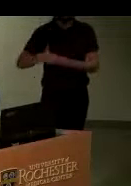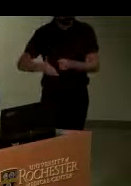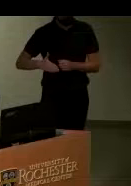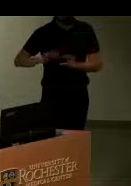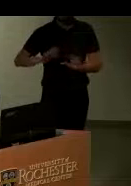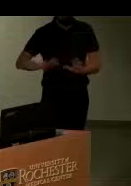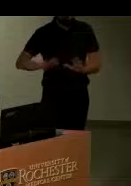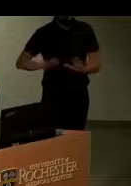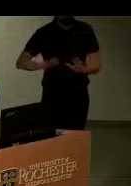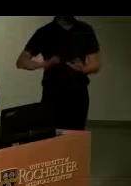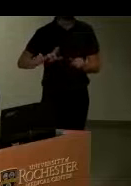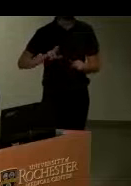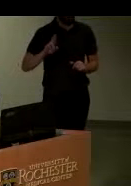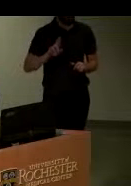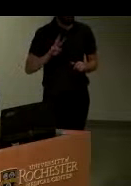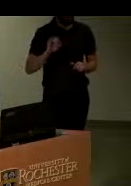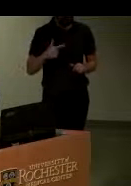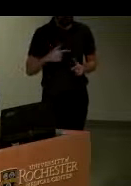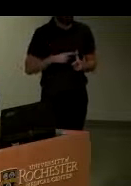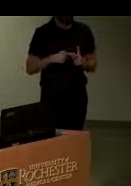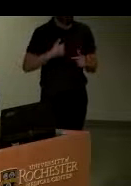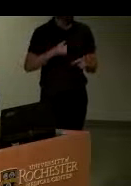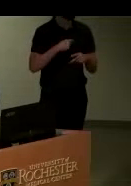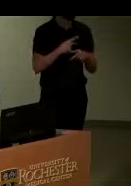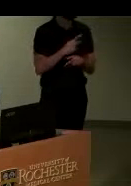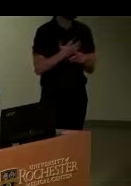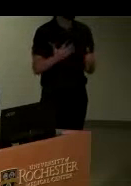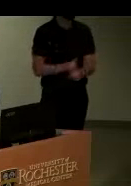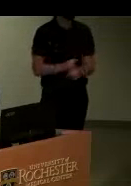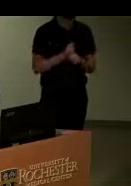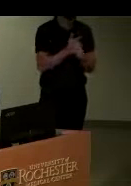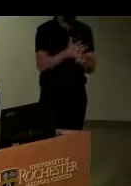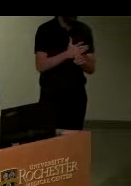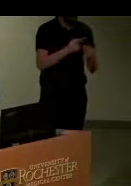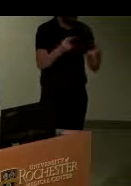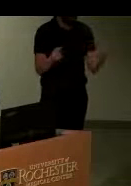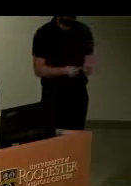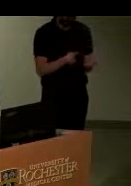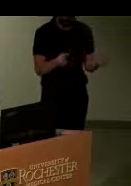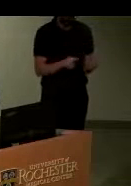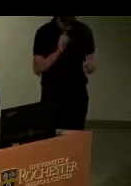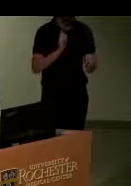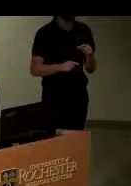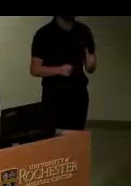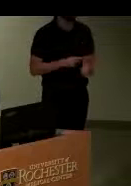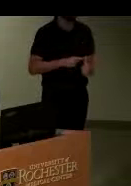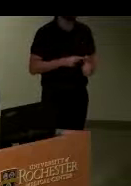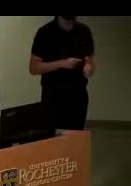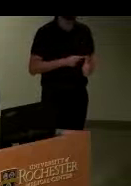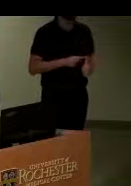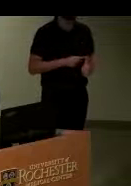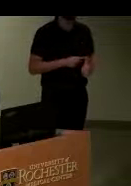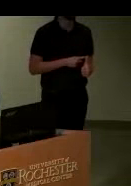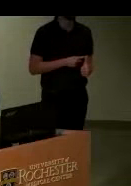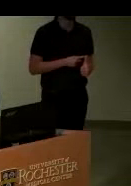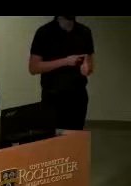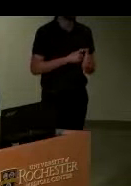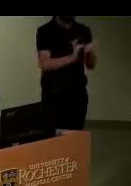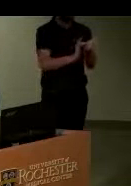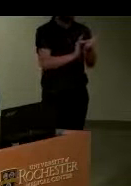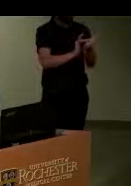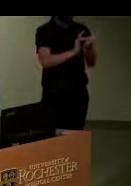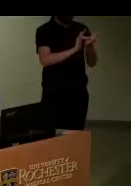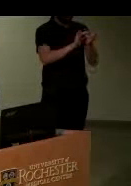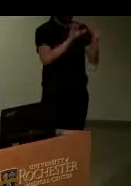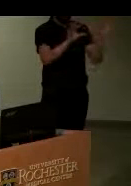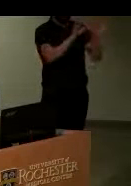we will figure out what has caused the pain in this woman. But first, you got to get rid of this medical